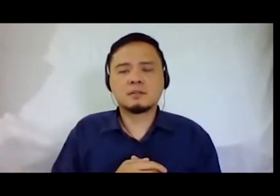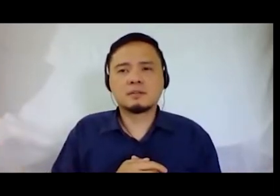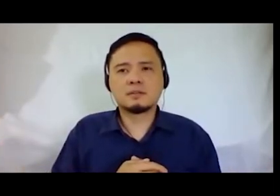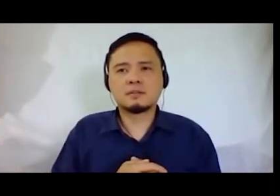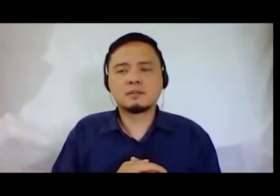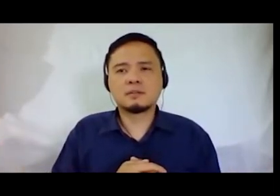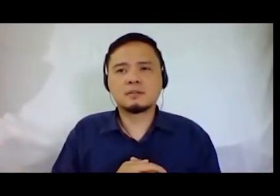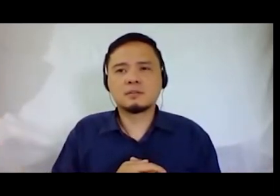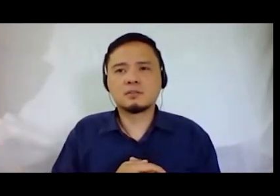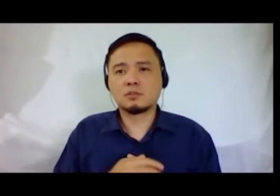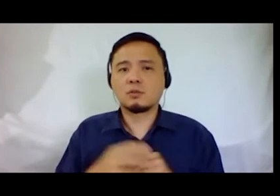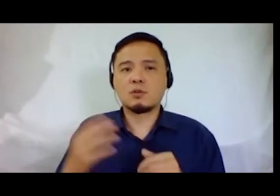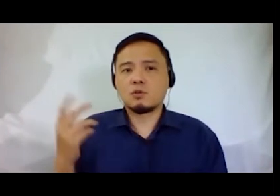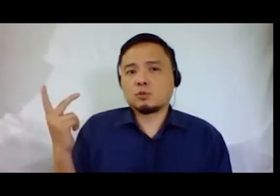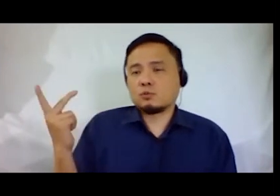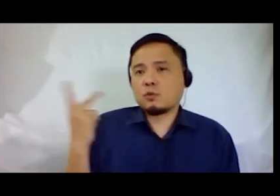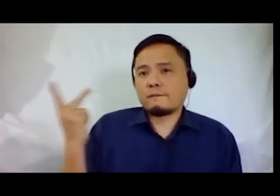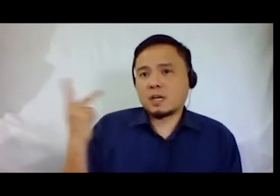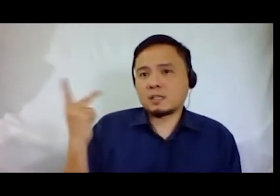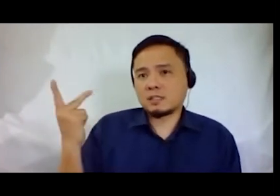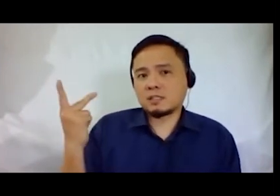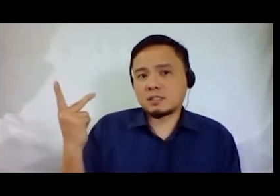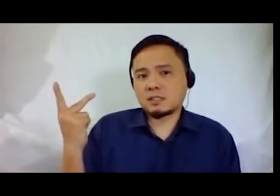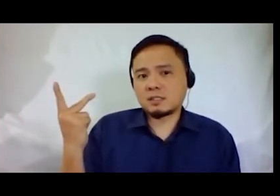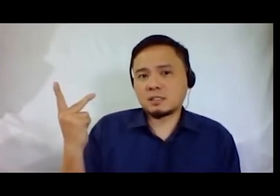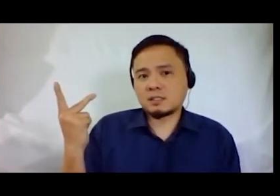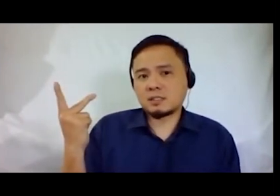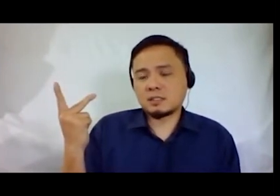the two of us or she,